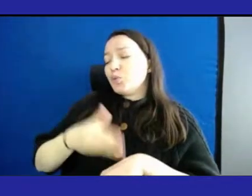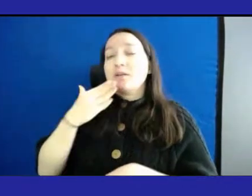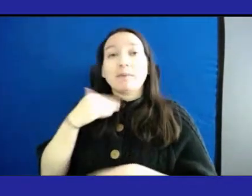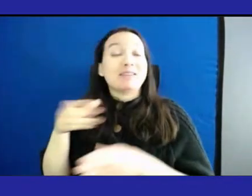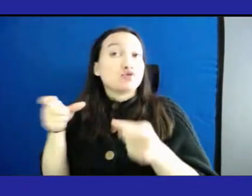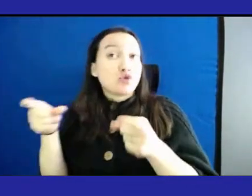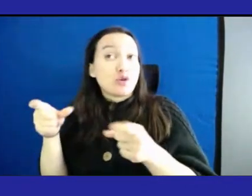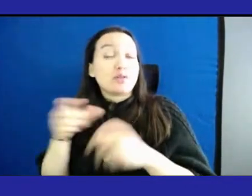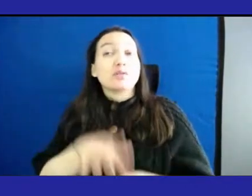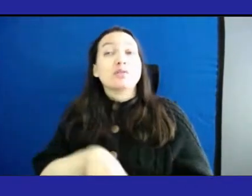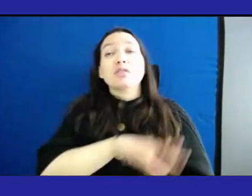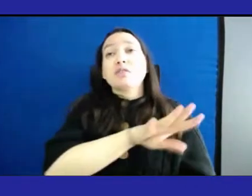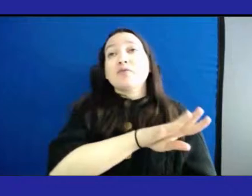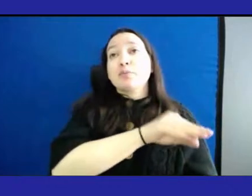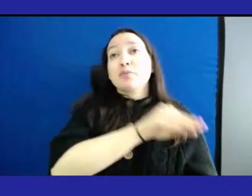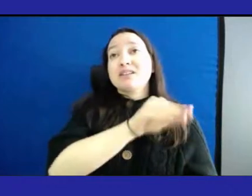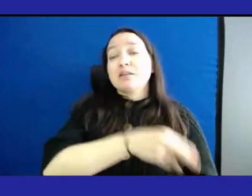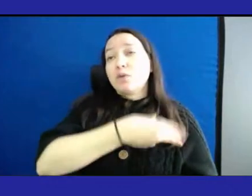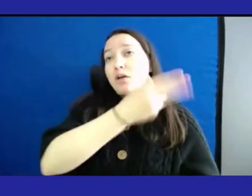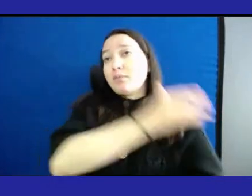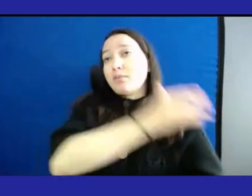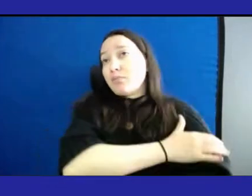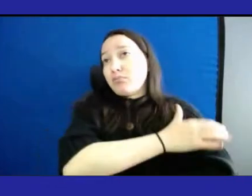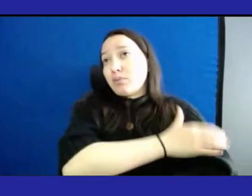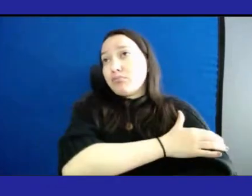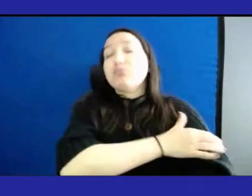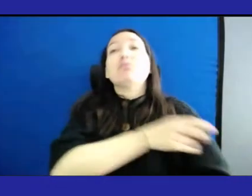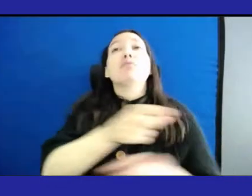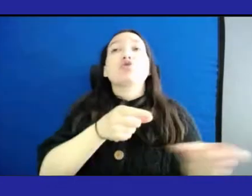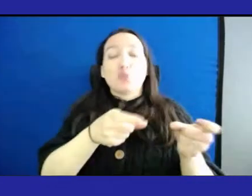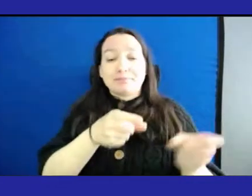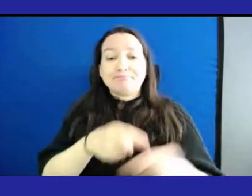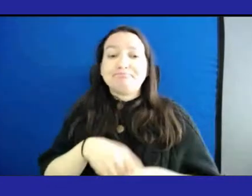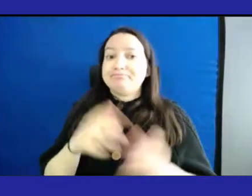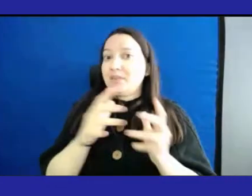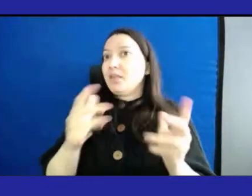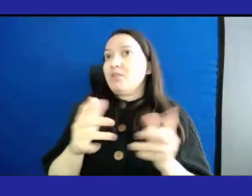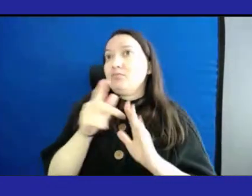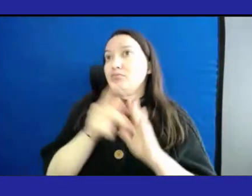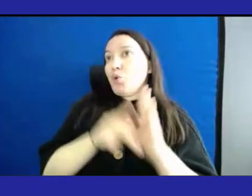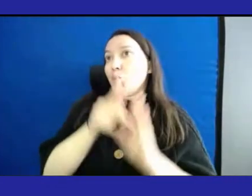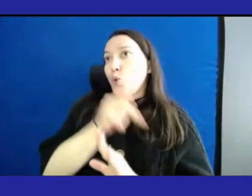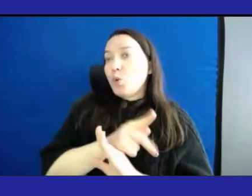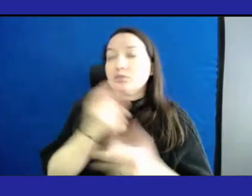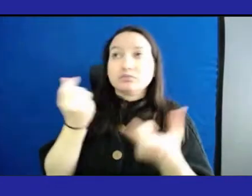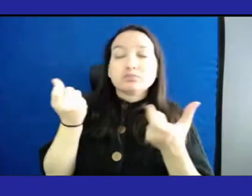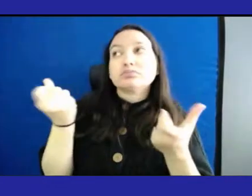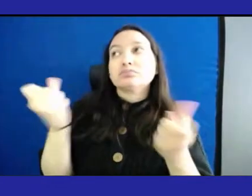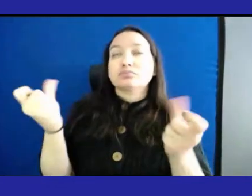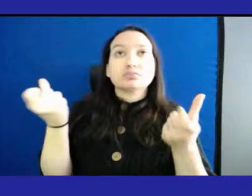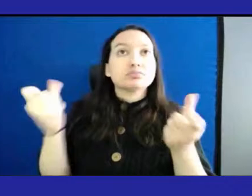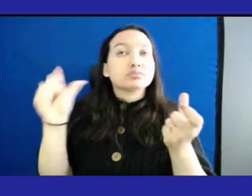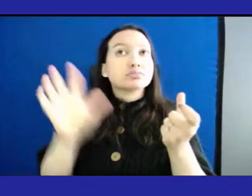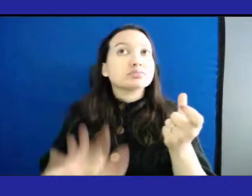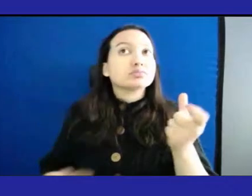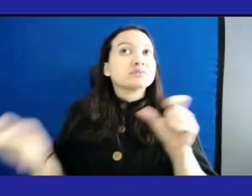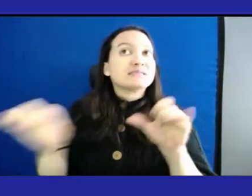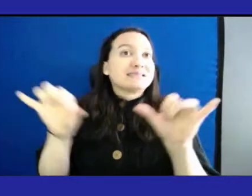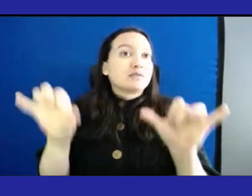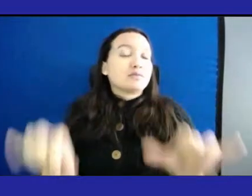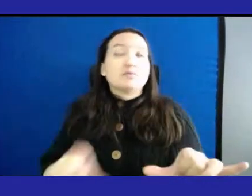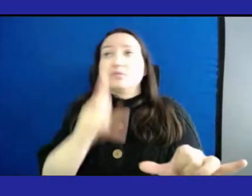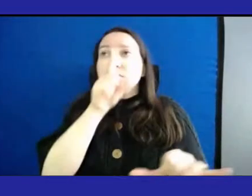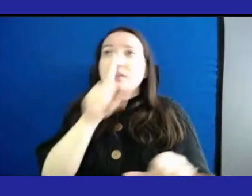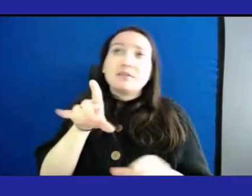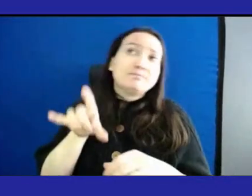over 4% in our hypertension control. And there have been lots of programs and efforts throughout the system that has really